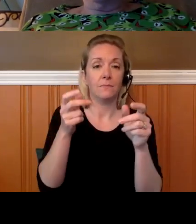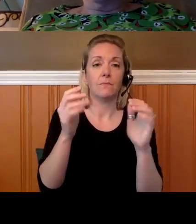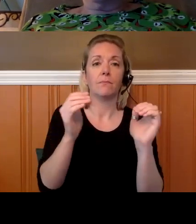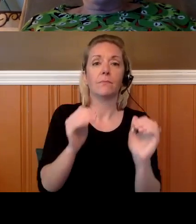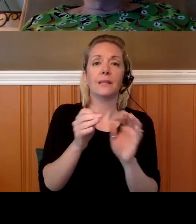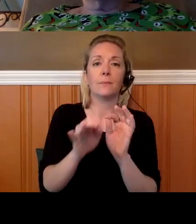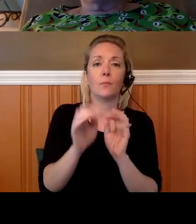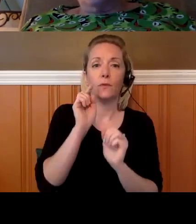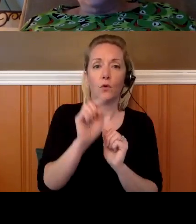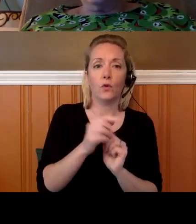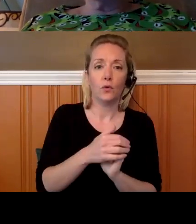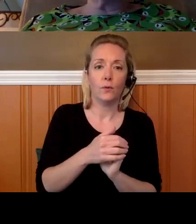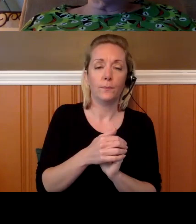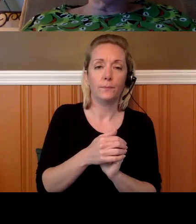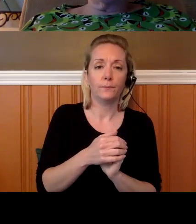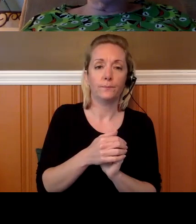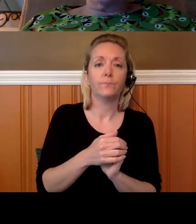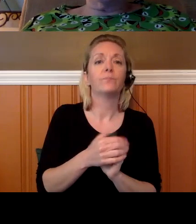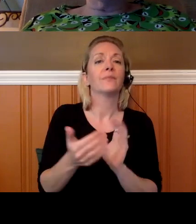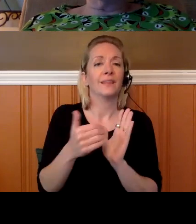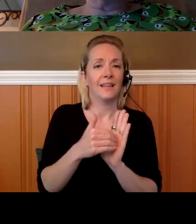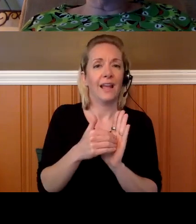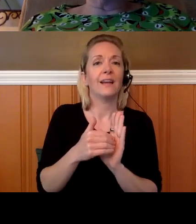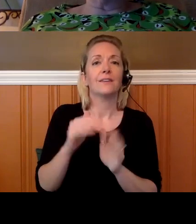I love it on pancakes with ice cream and cake.